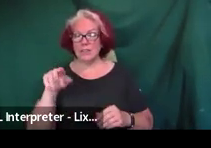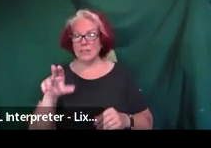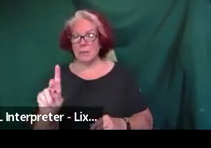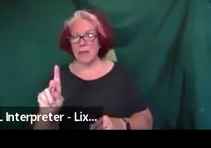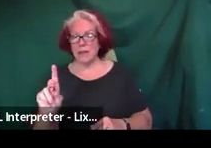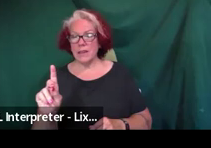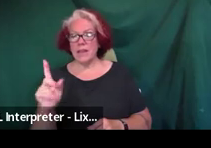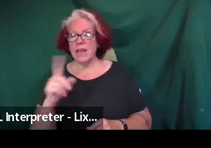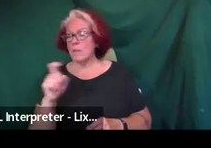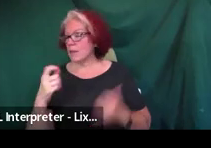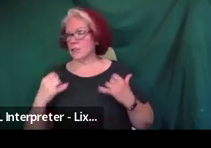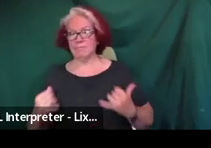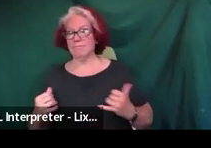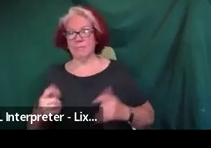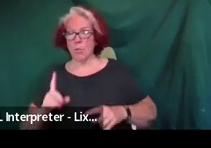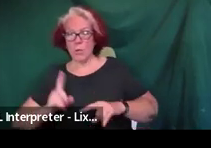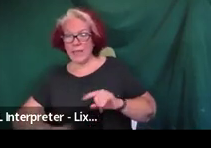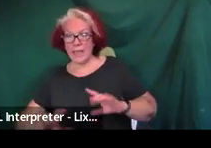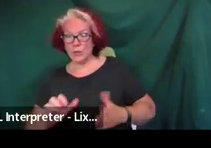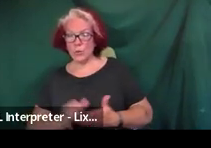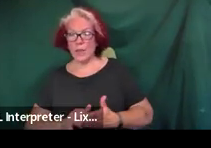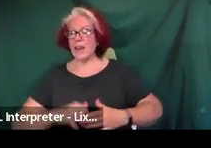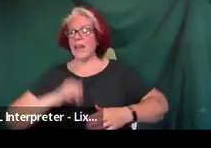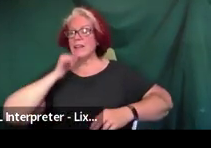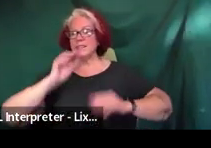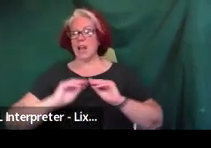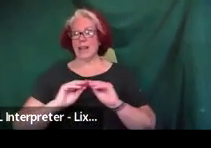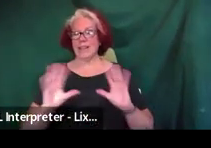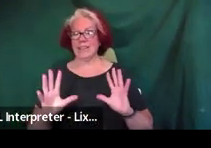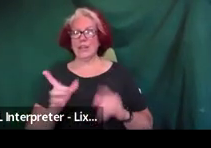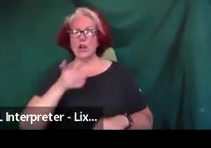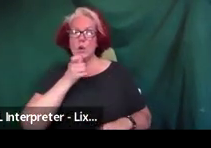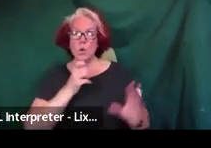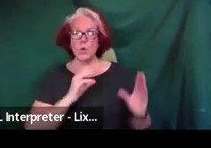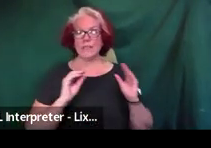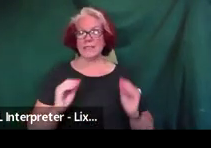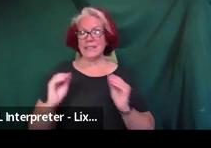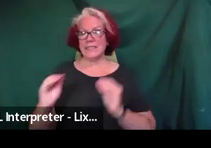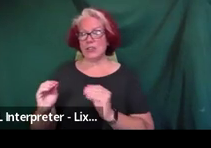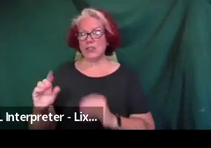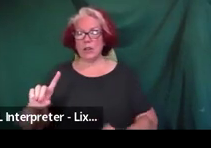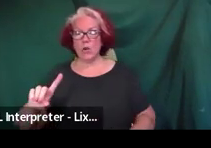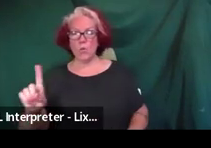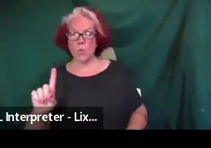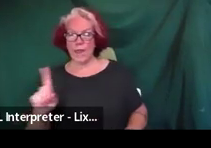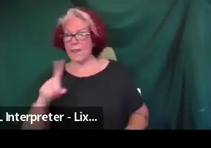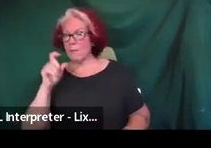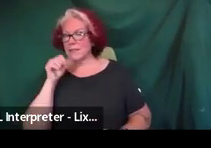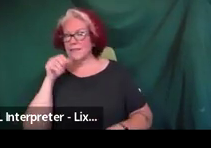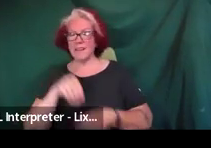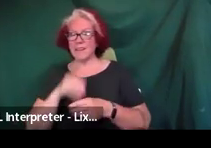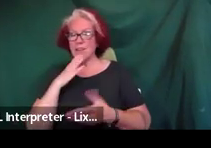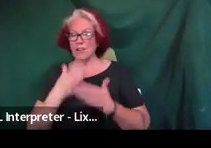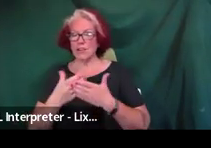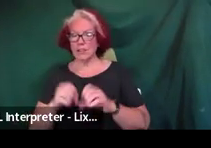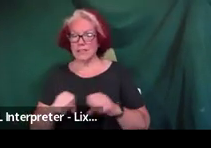we cannot do that, and it's not clear who is teaching where because it's not in a good system